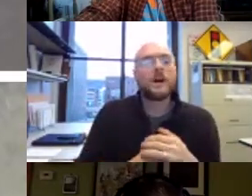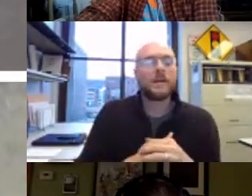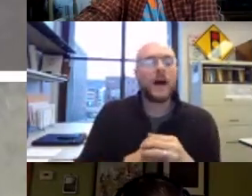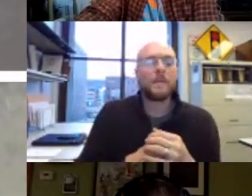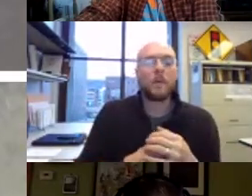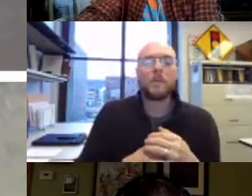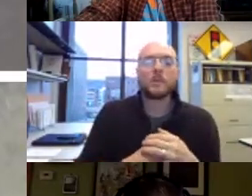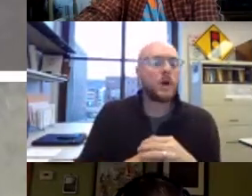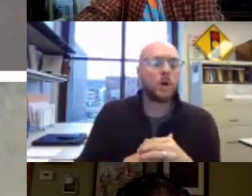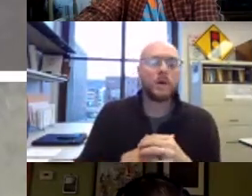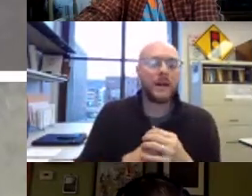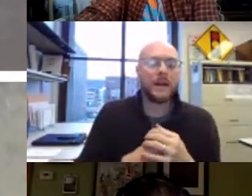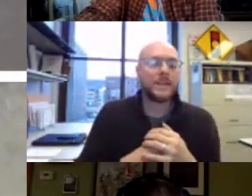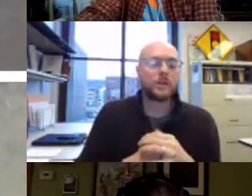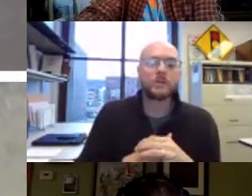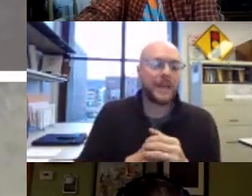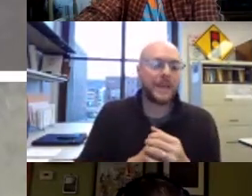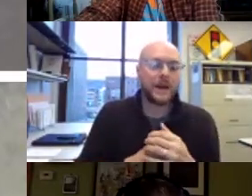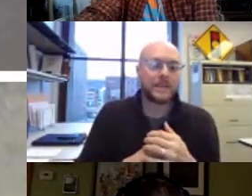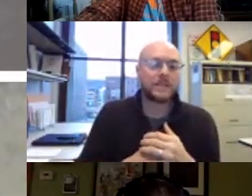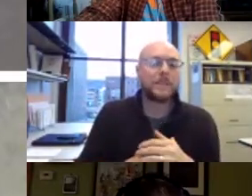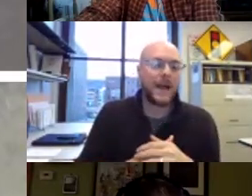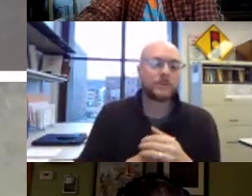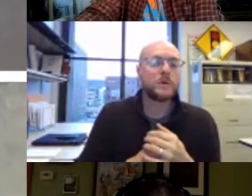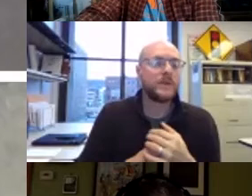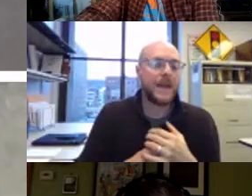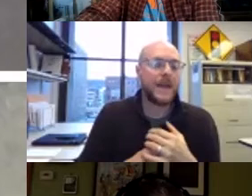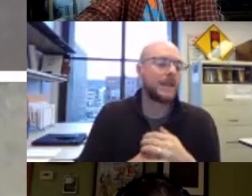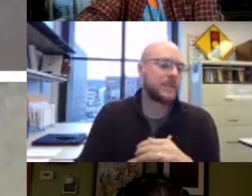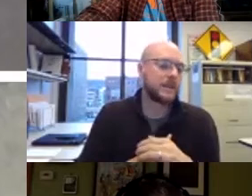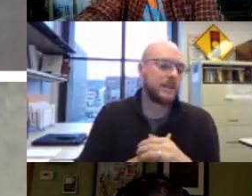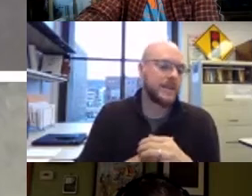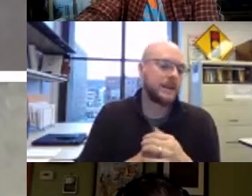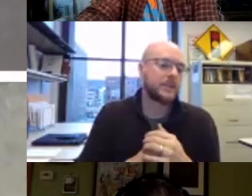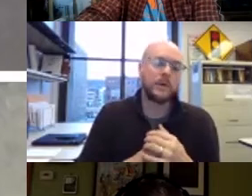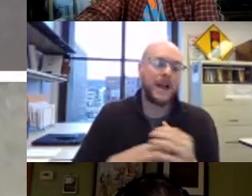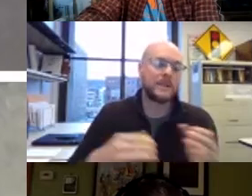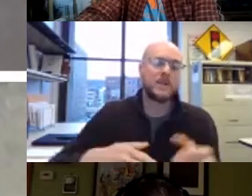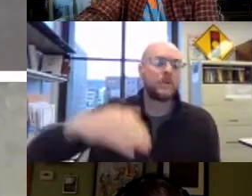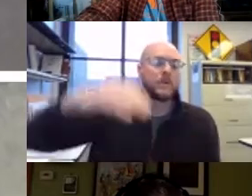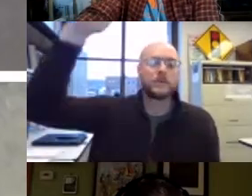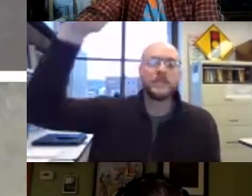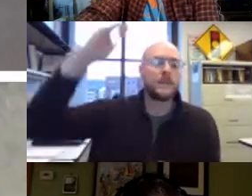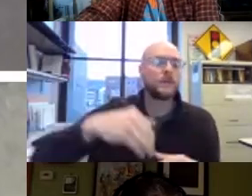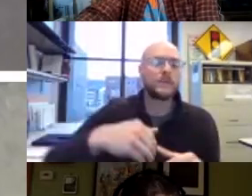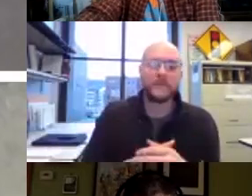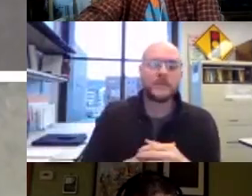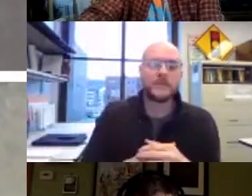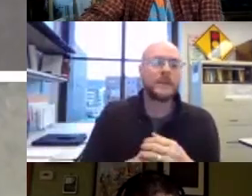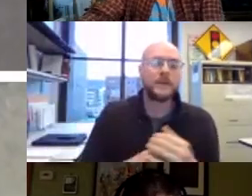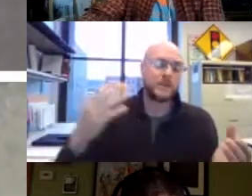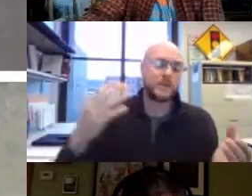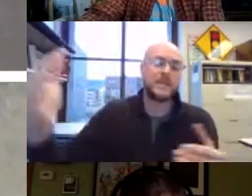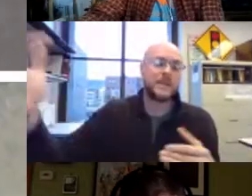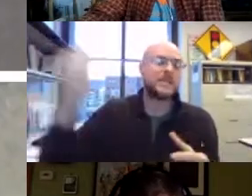we saw almost no additional delay caused by removing that left turn lane here. So it has no increase in level of